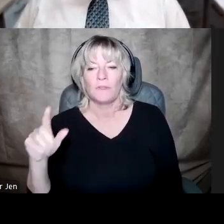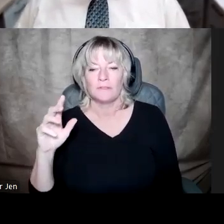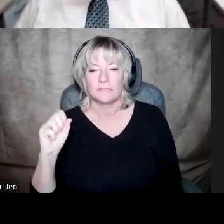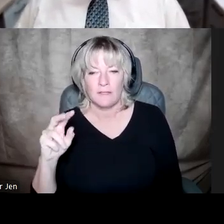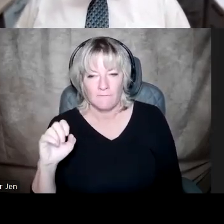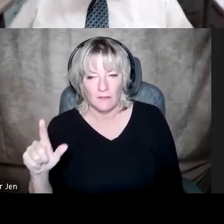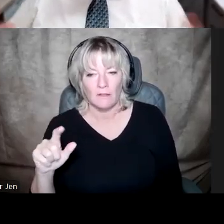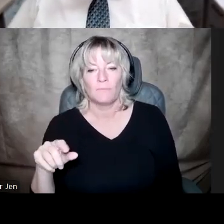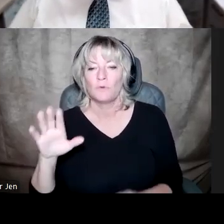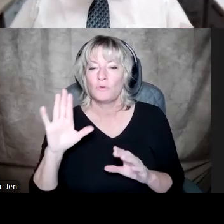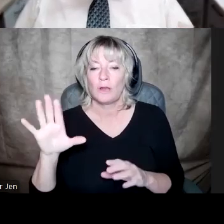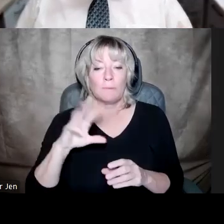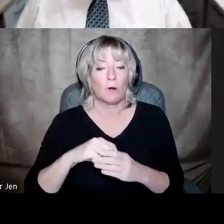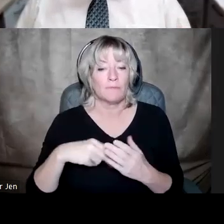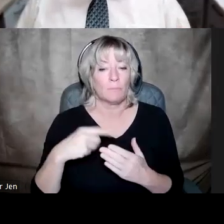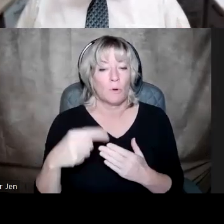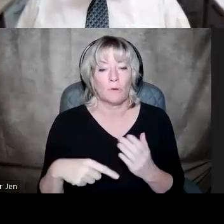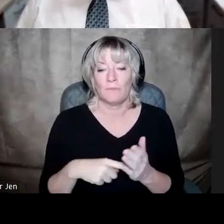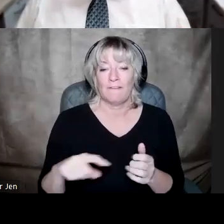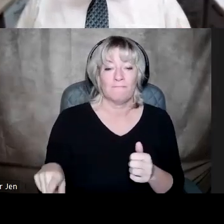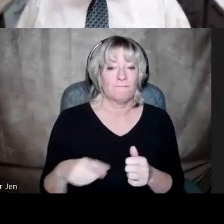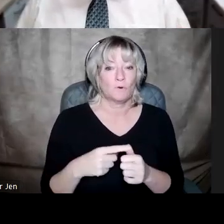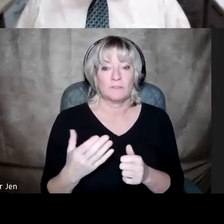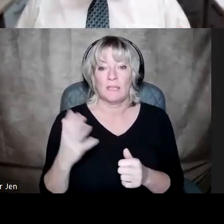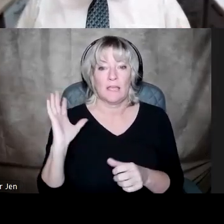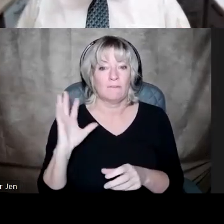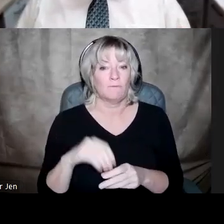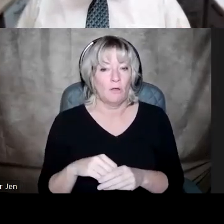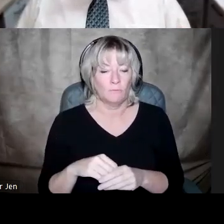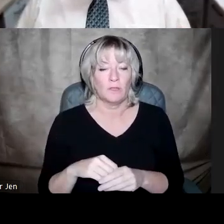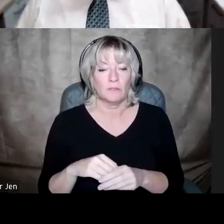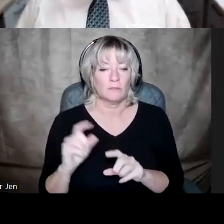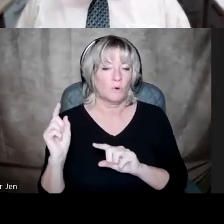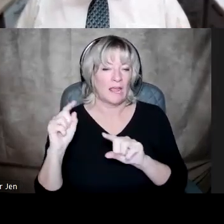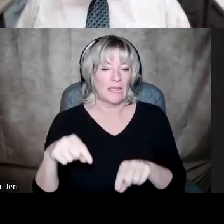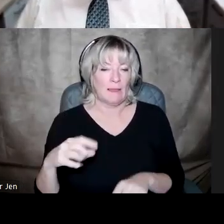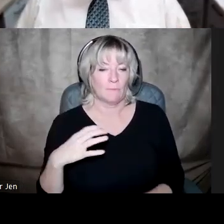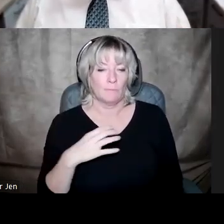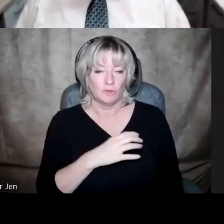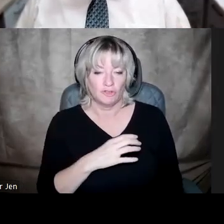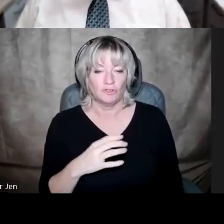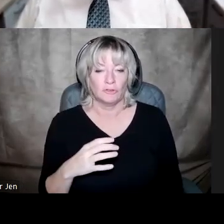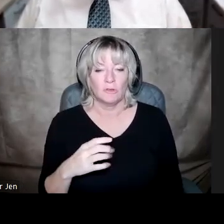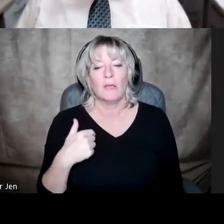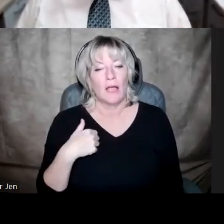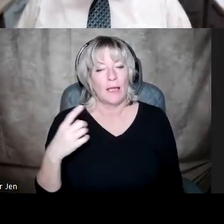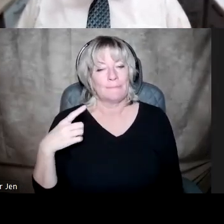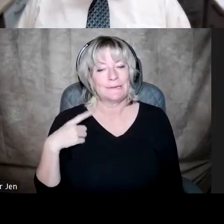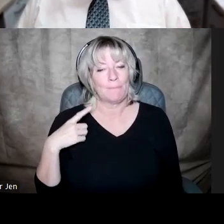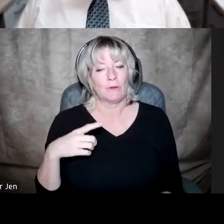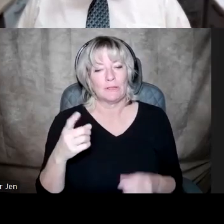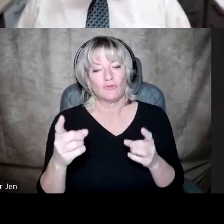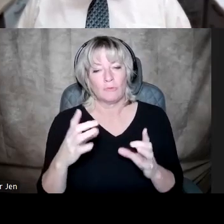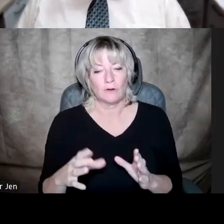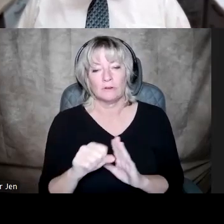program. It was really the first thing I got involved with when I came to the commission. So I'm the deputy director of the